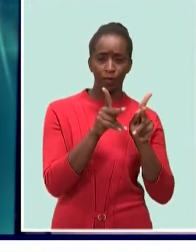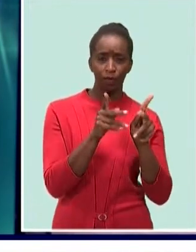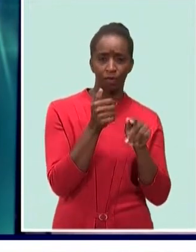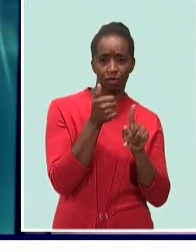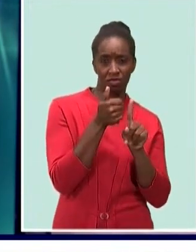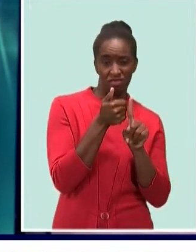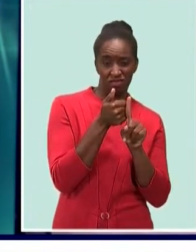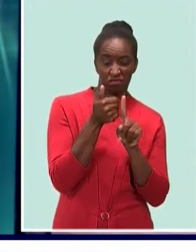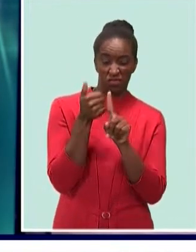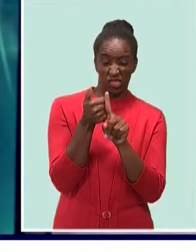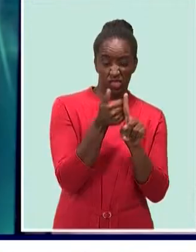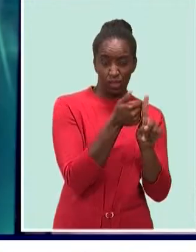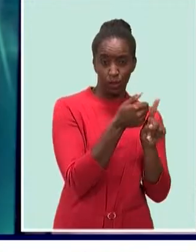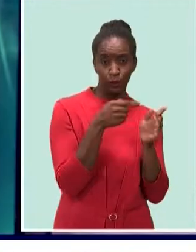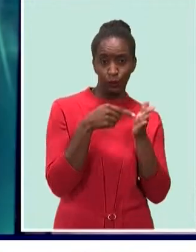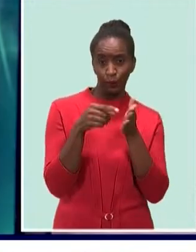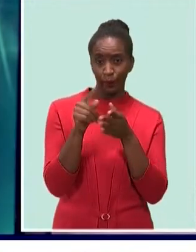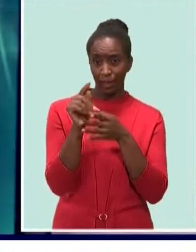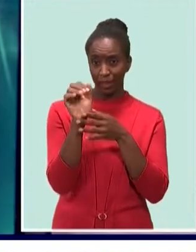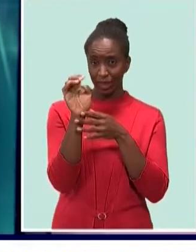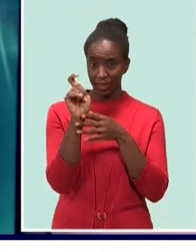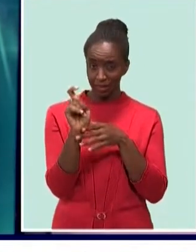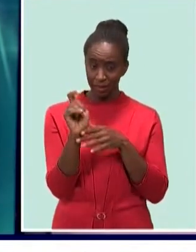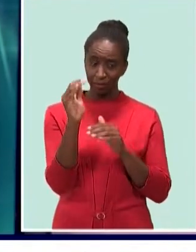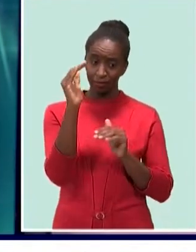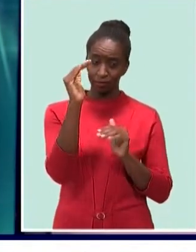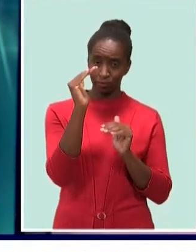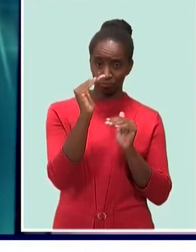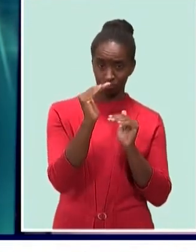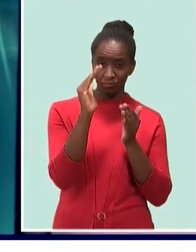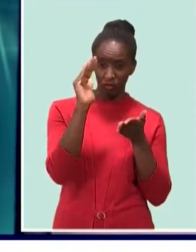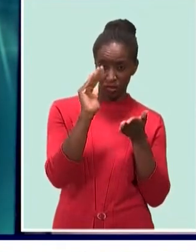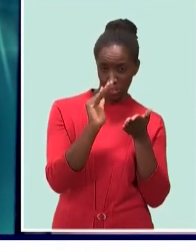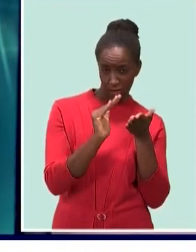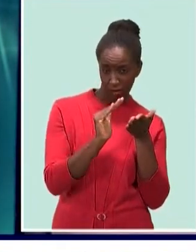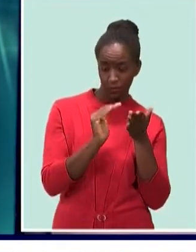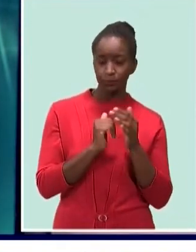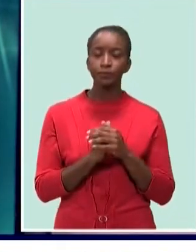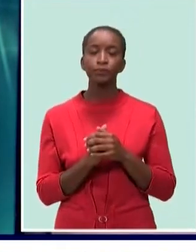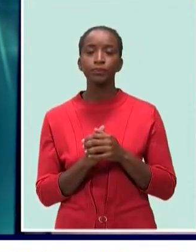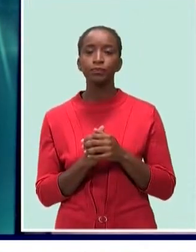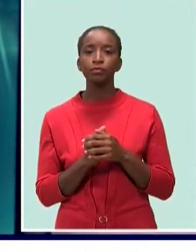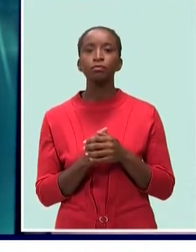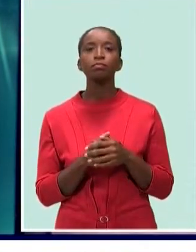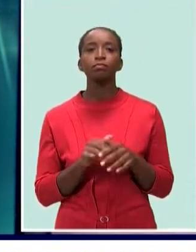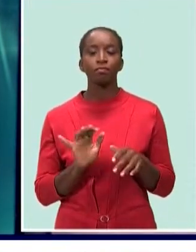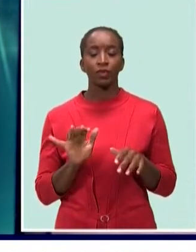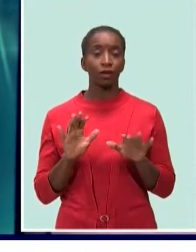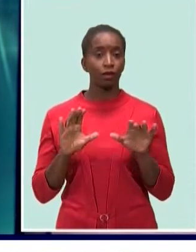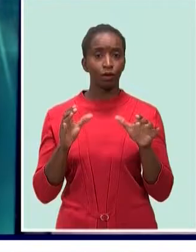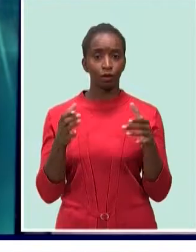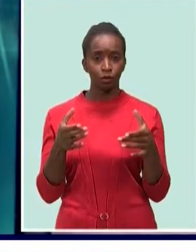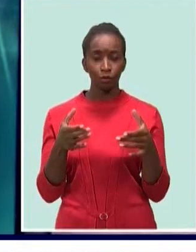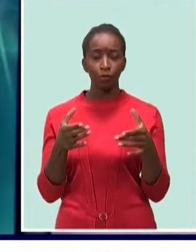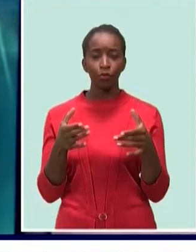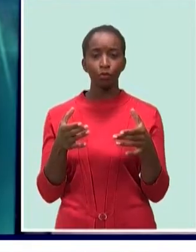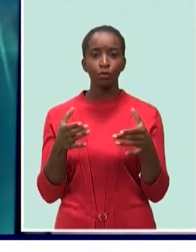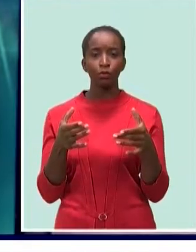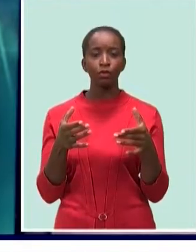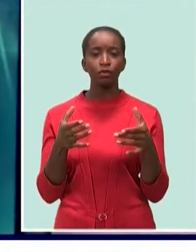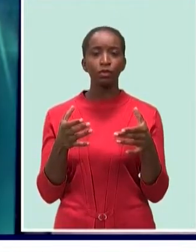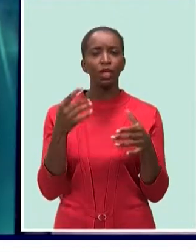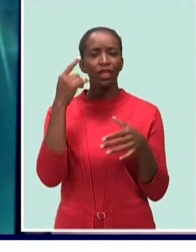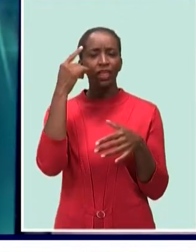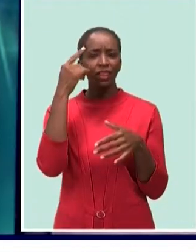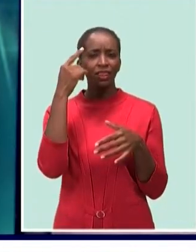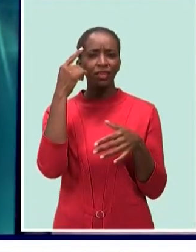as the island narrows the gap between income and corporation taxes. In addition, the BPSA says there needs to be some additional